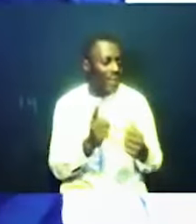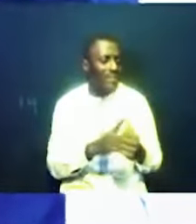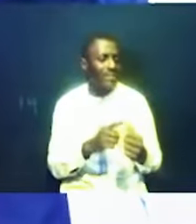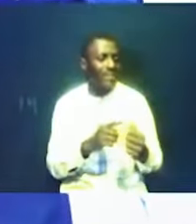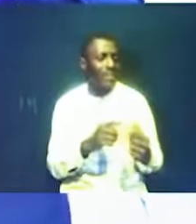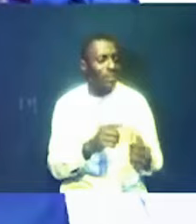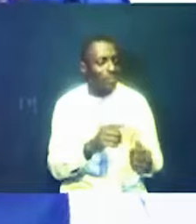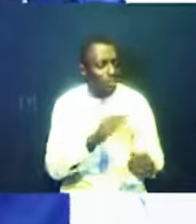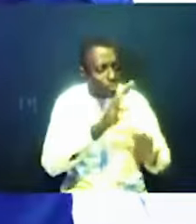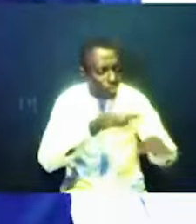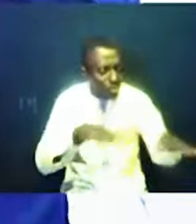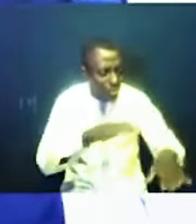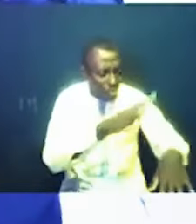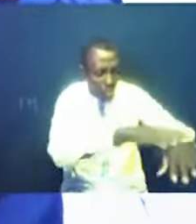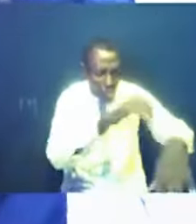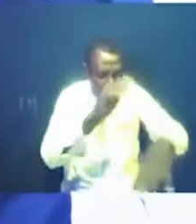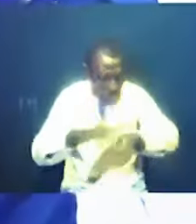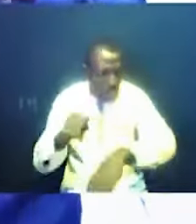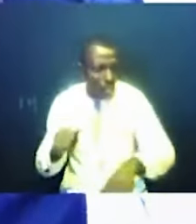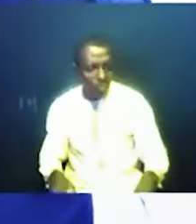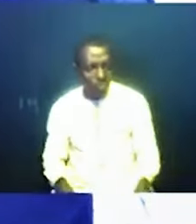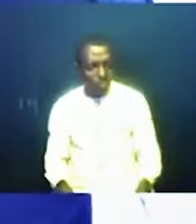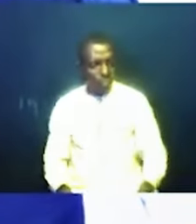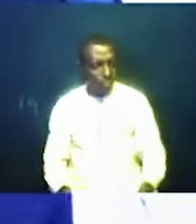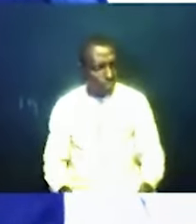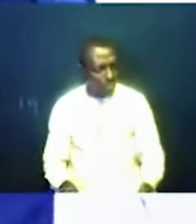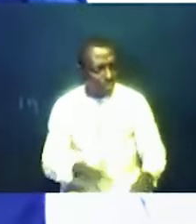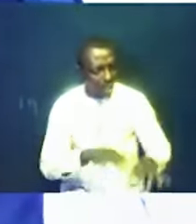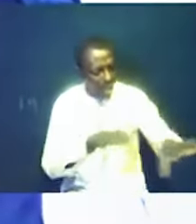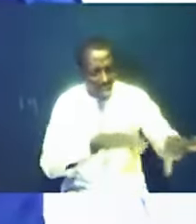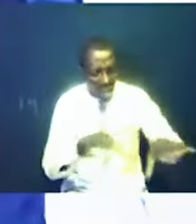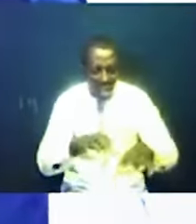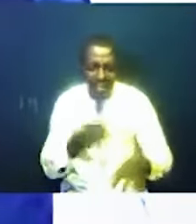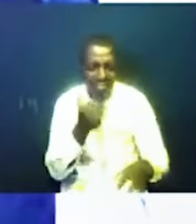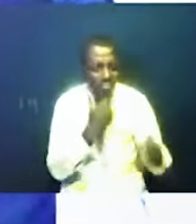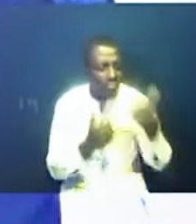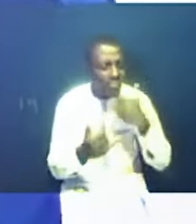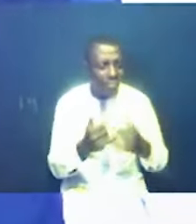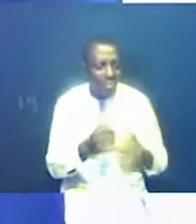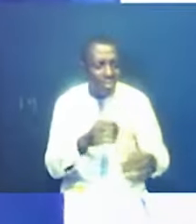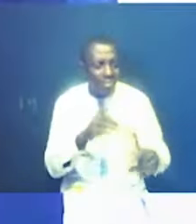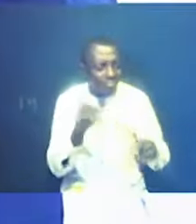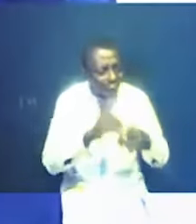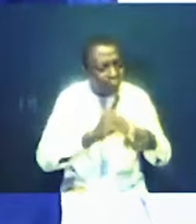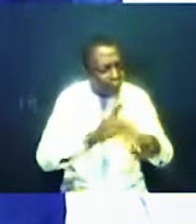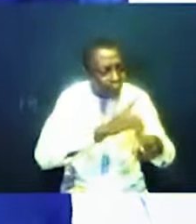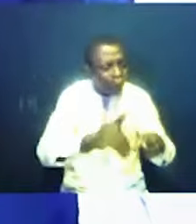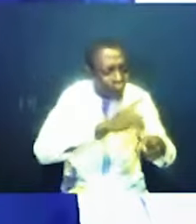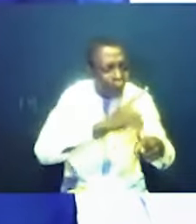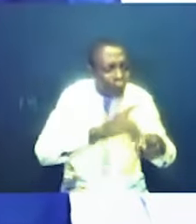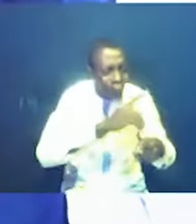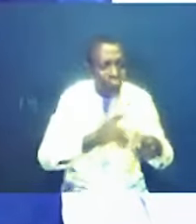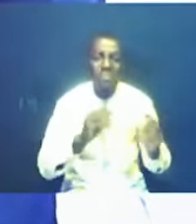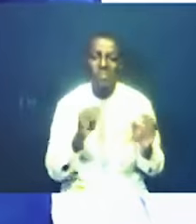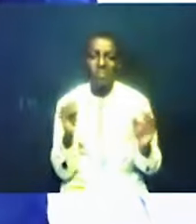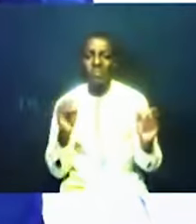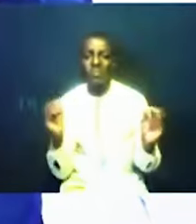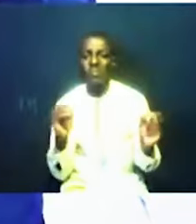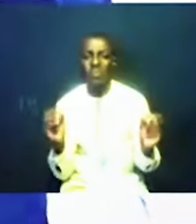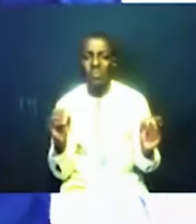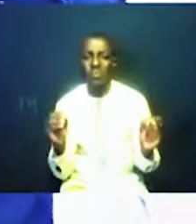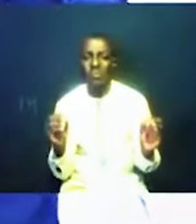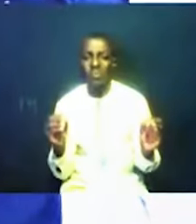children. Modia, sir, obey and what dear, sir, on him of Ran Ekasa. But that was not enough. No, sir. For he knew that